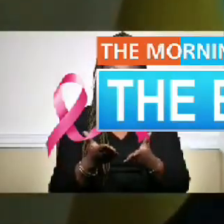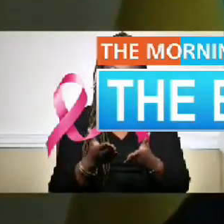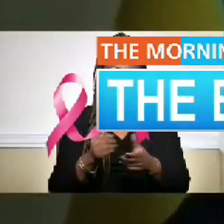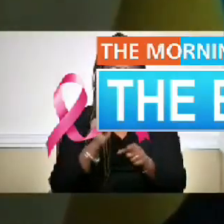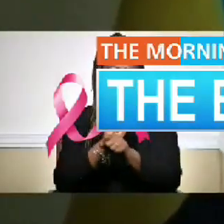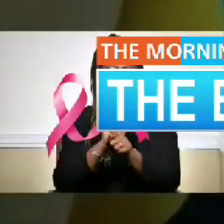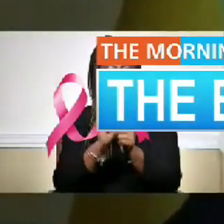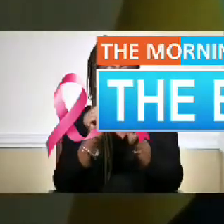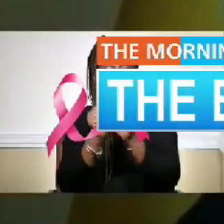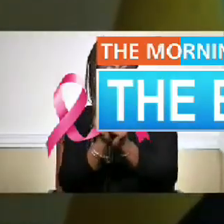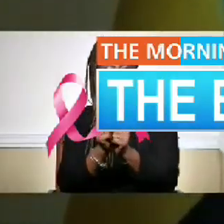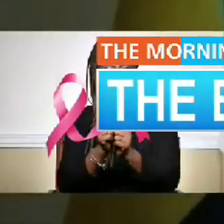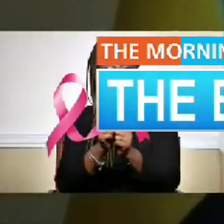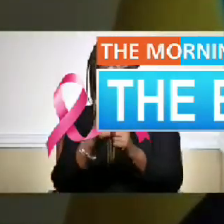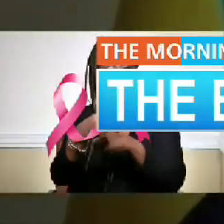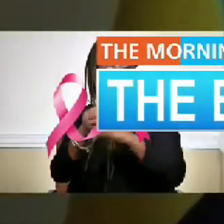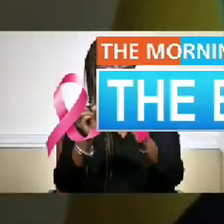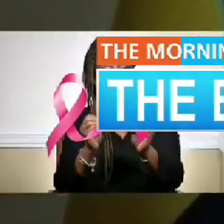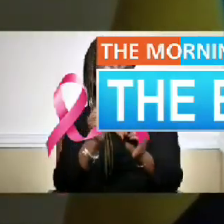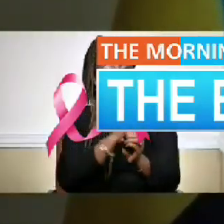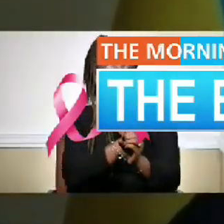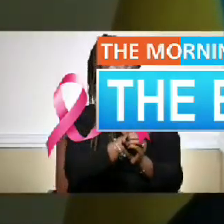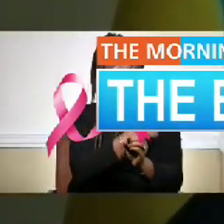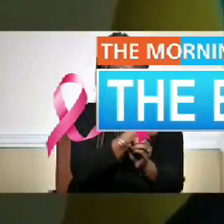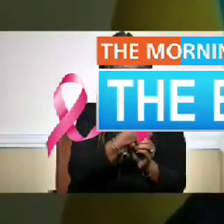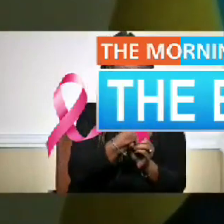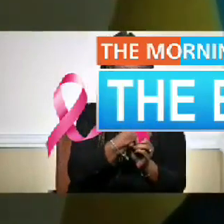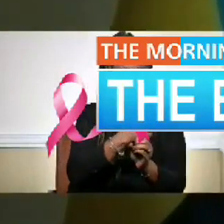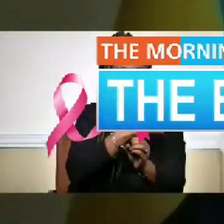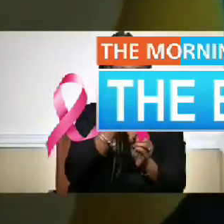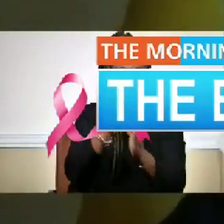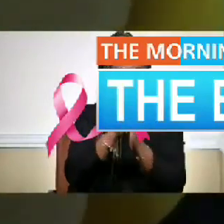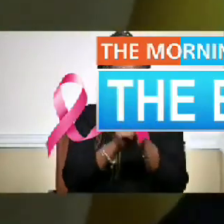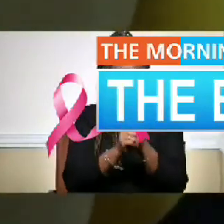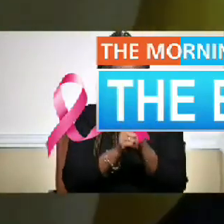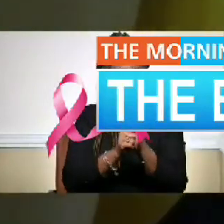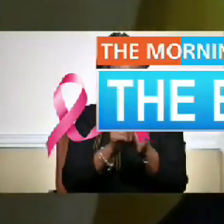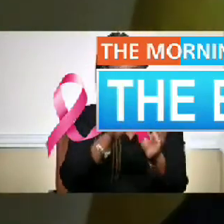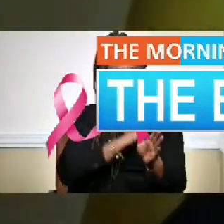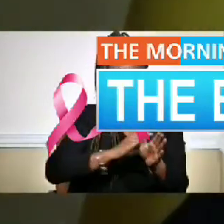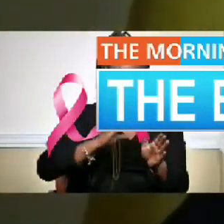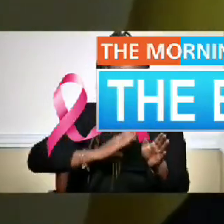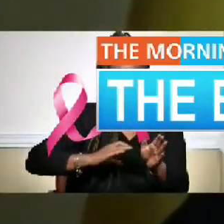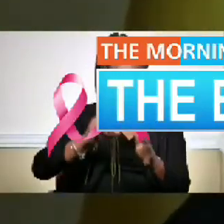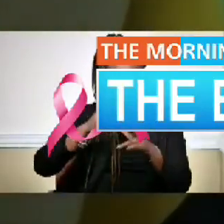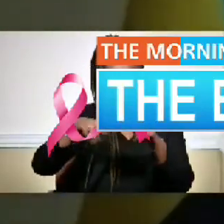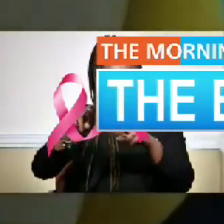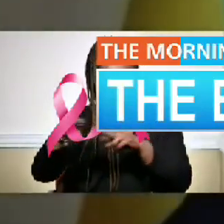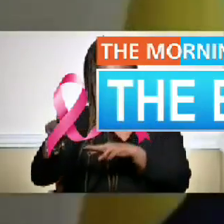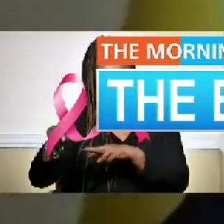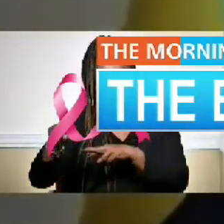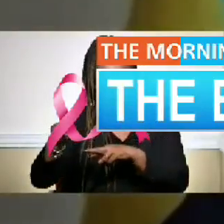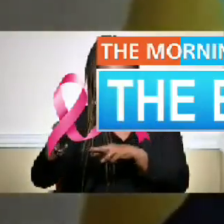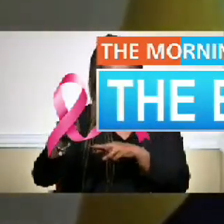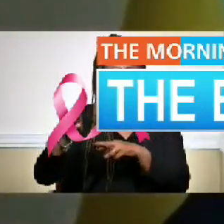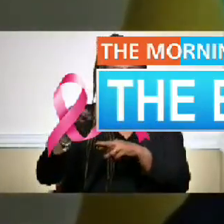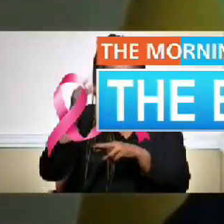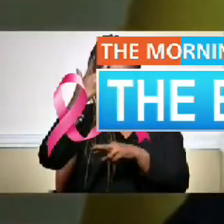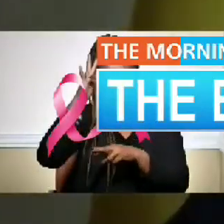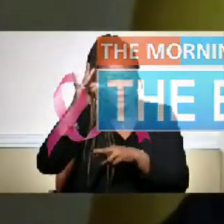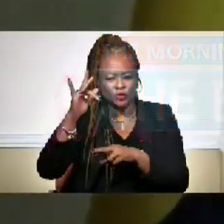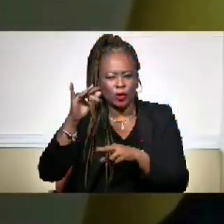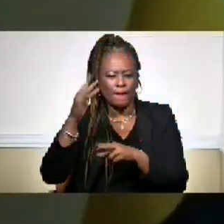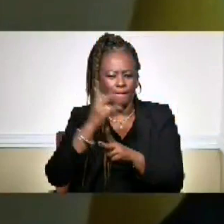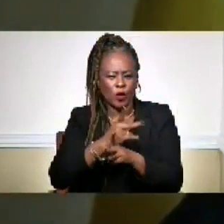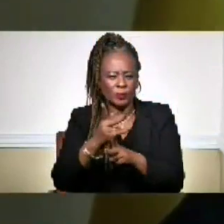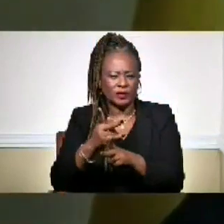working along with the Office of the Attorney General and the Law Reform Commission to review existing intellectual property